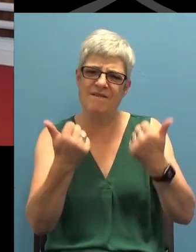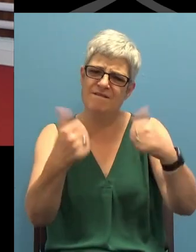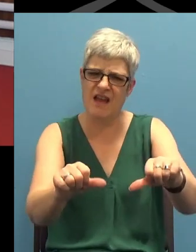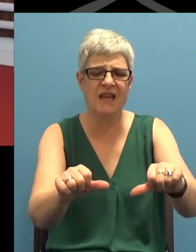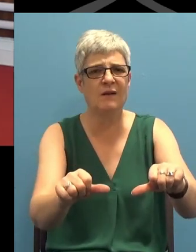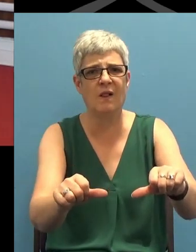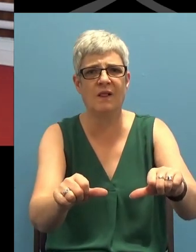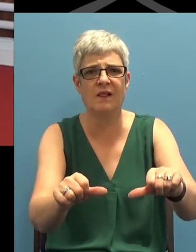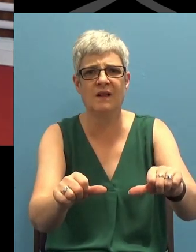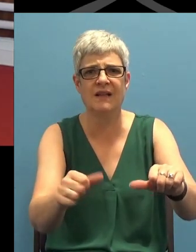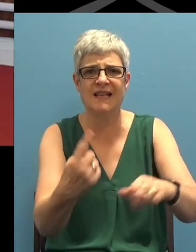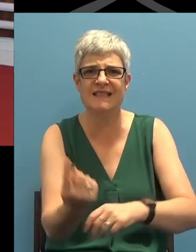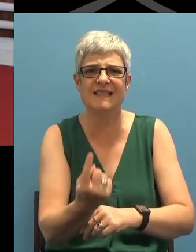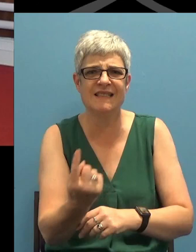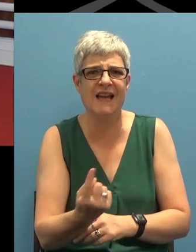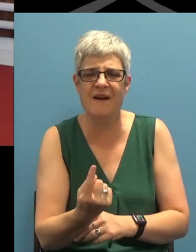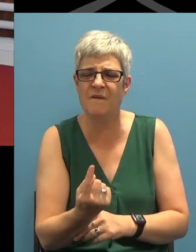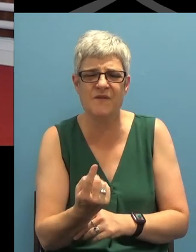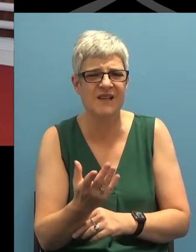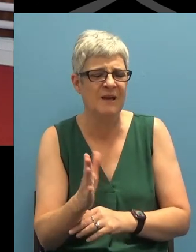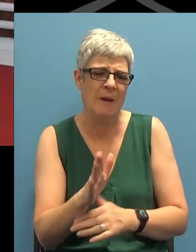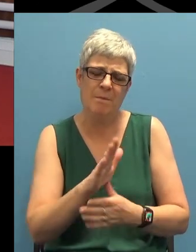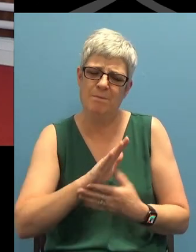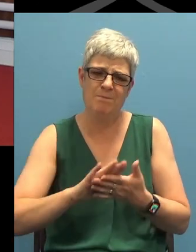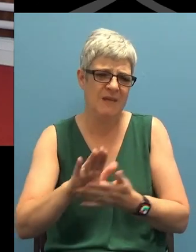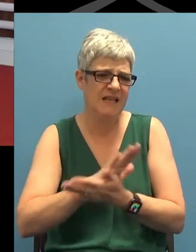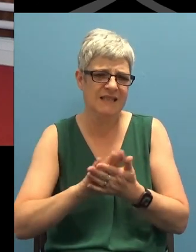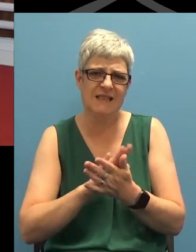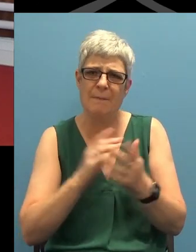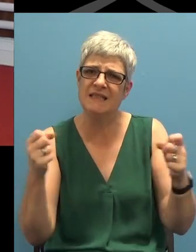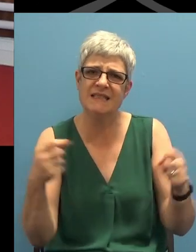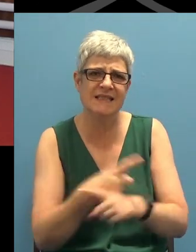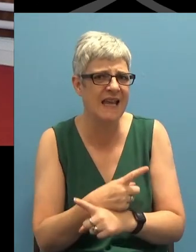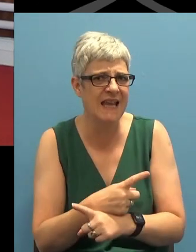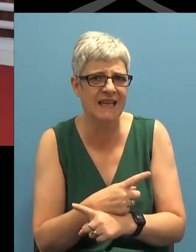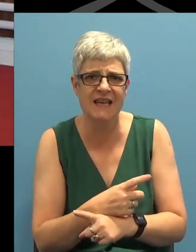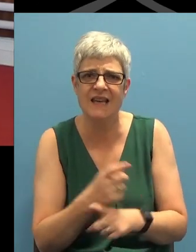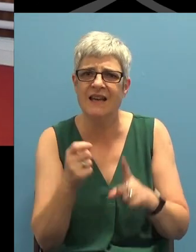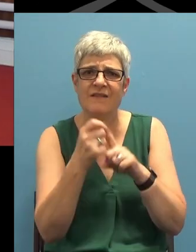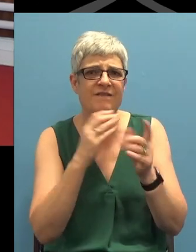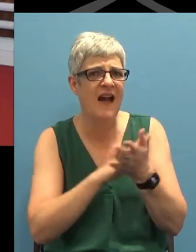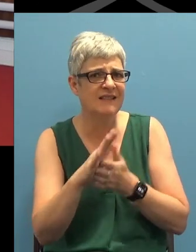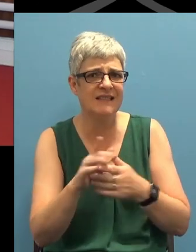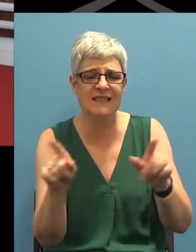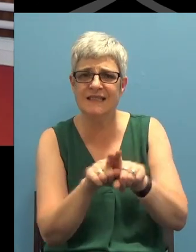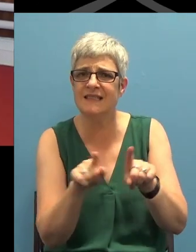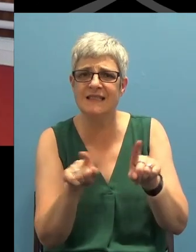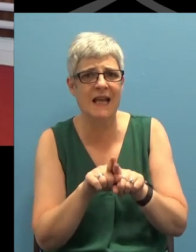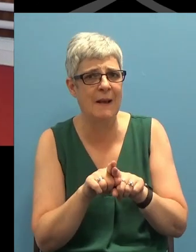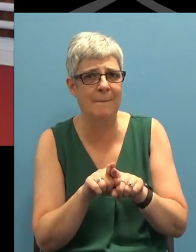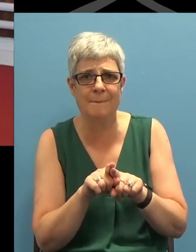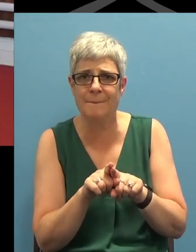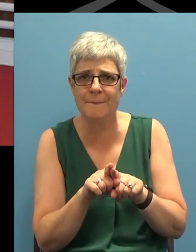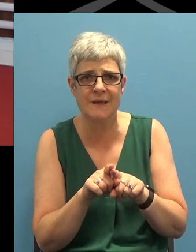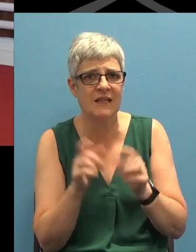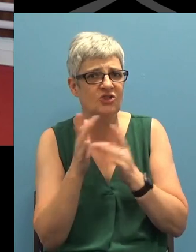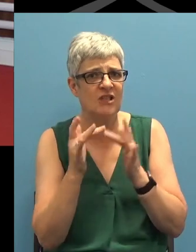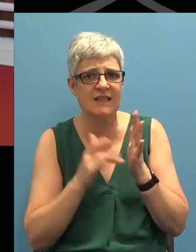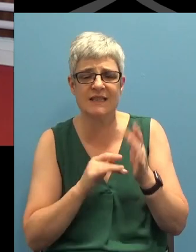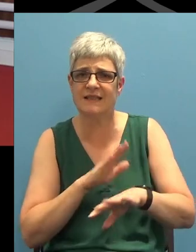in itself is to make the very mistake that the Pharisees and so on were making in Jesus'